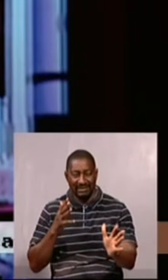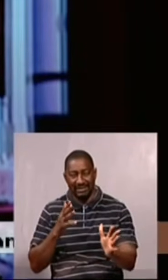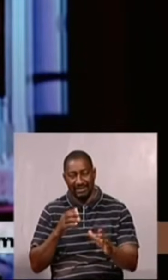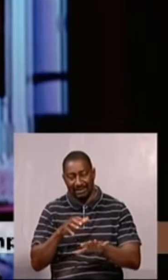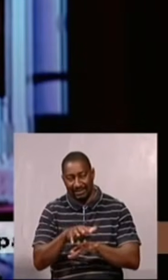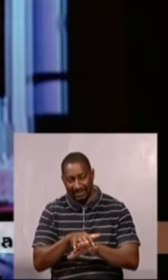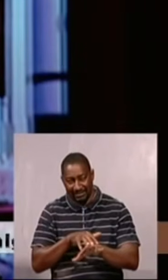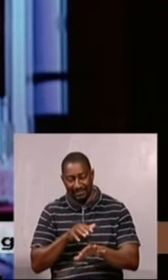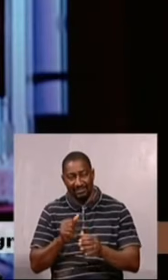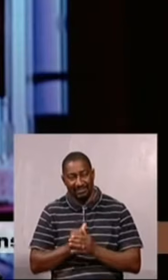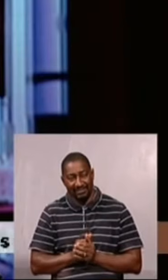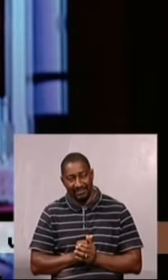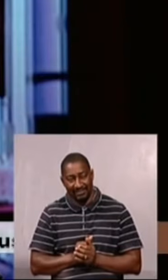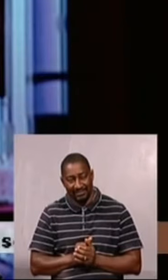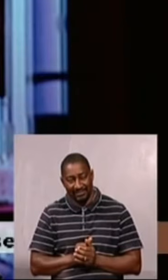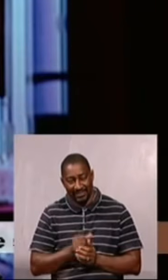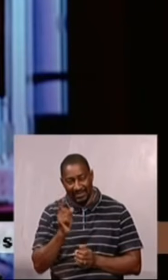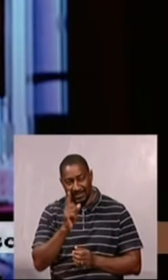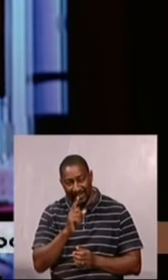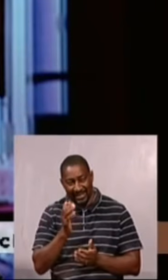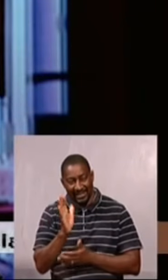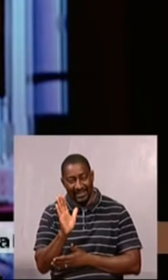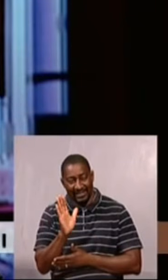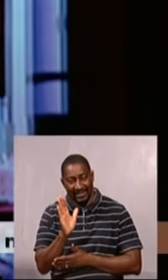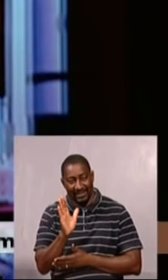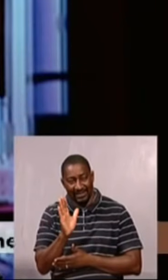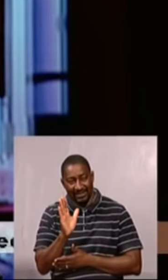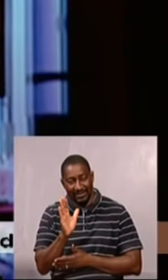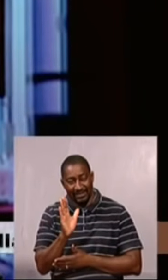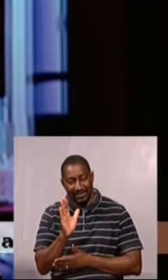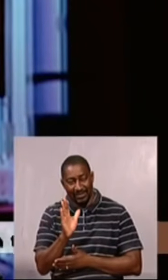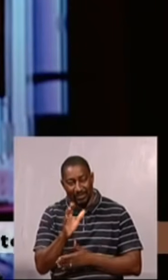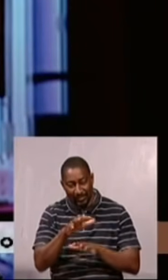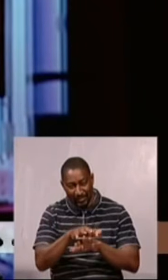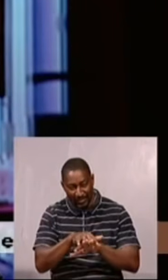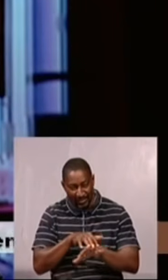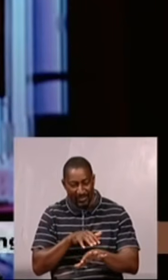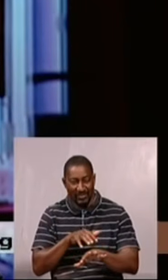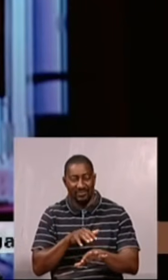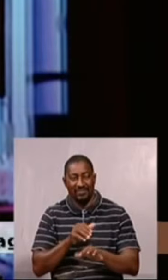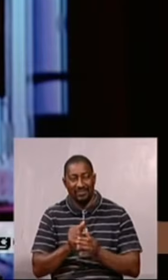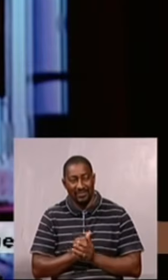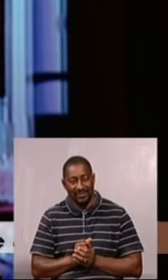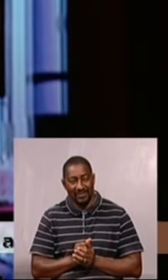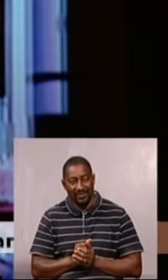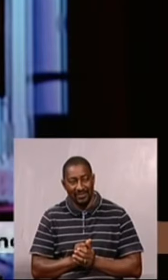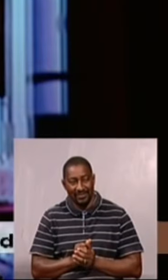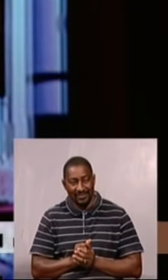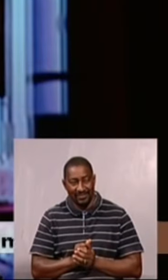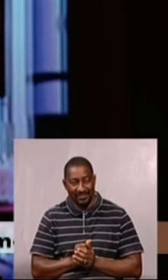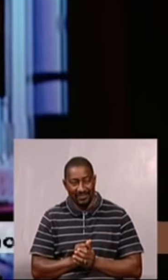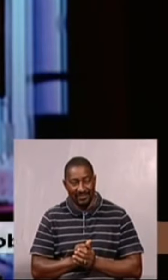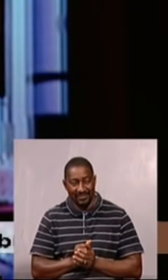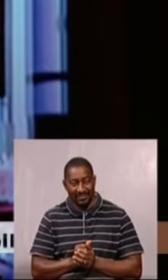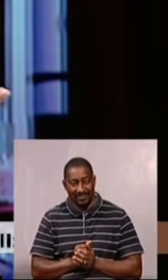passing laws. Well, what are the dangers of us not passing these laws swiftly enough? Will it come, if it has to come and bite